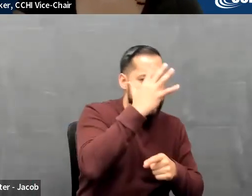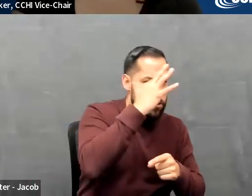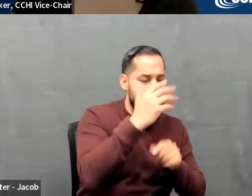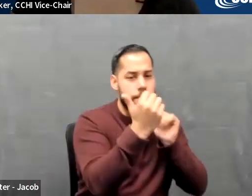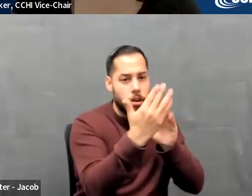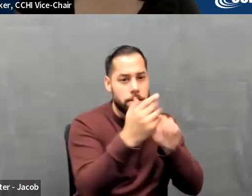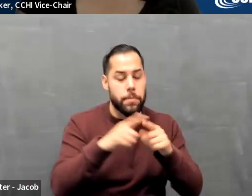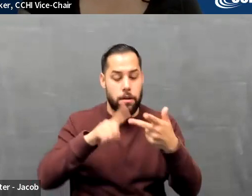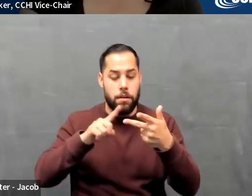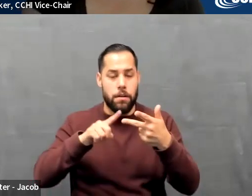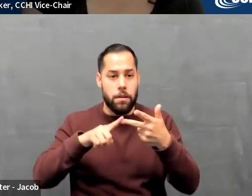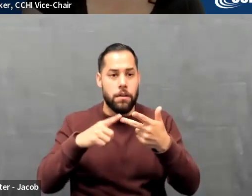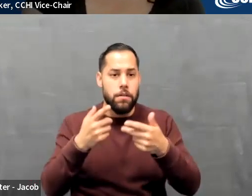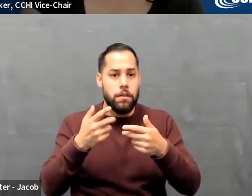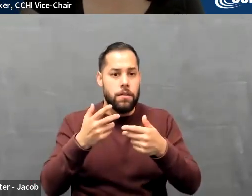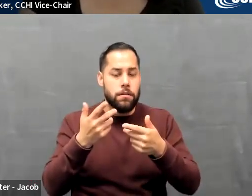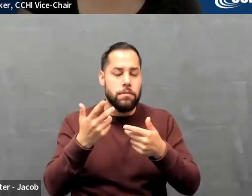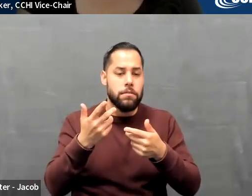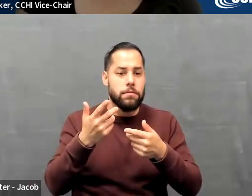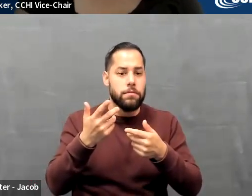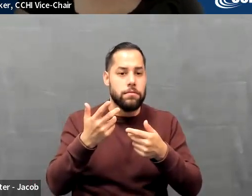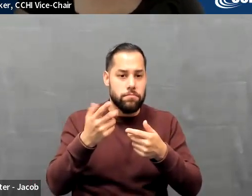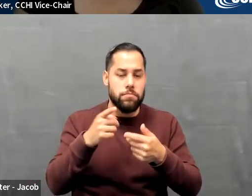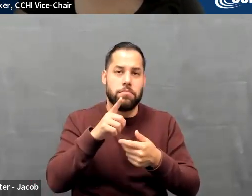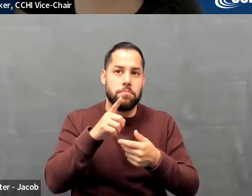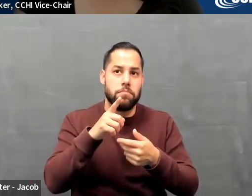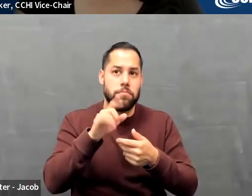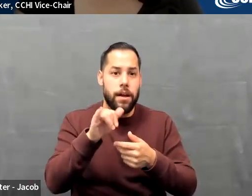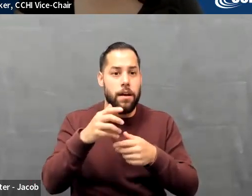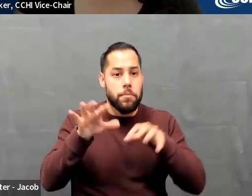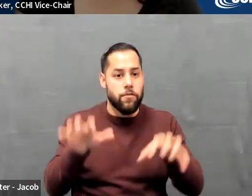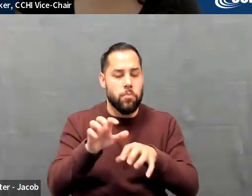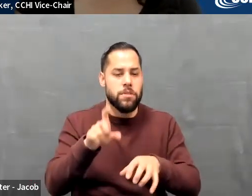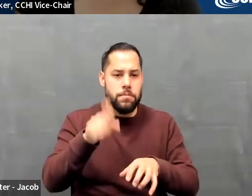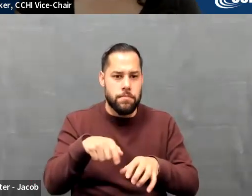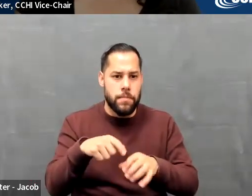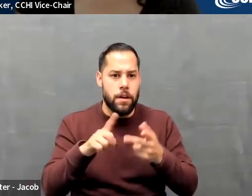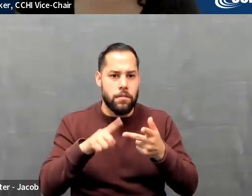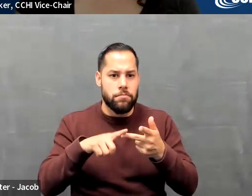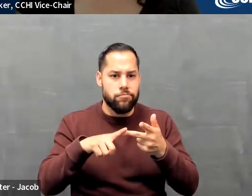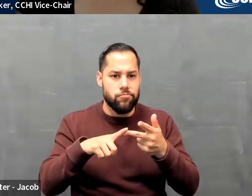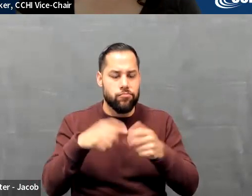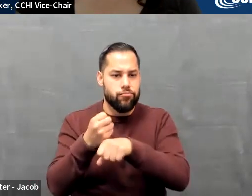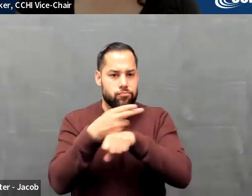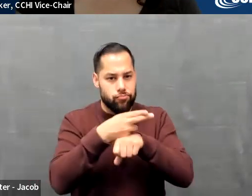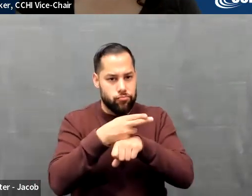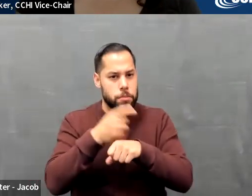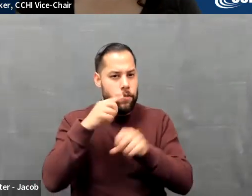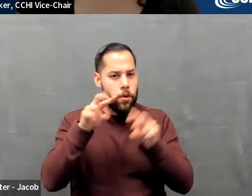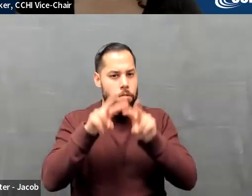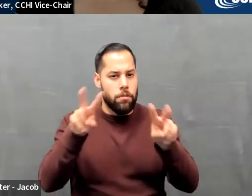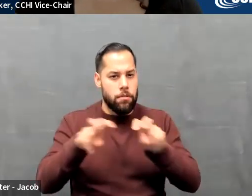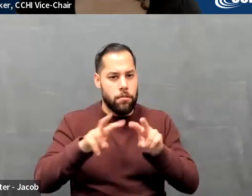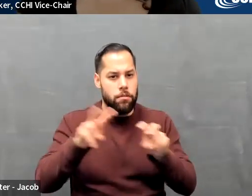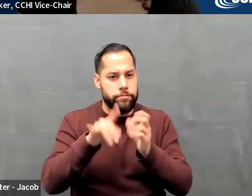the performance, it needs to be very heavy. And I think that's why we're having this conversation today. And for trainers that will